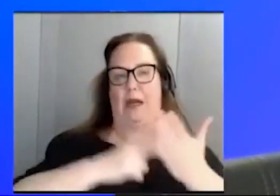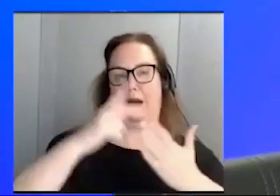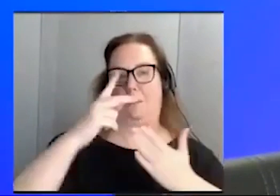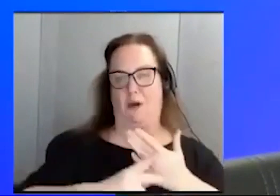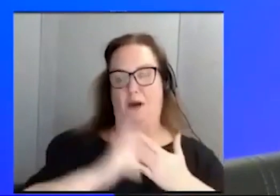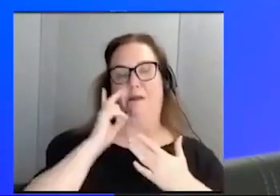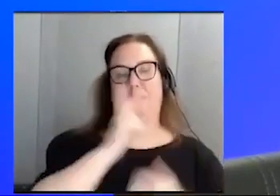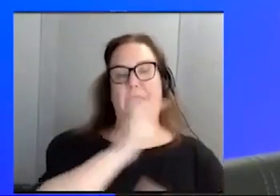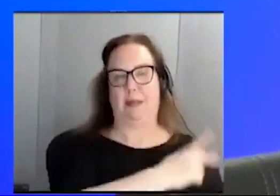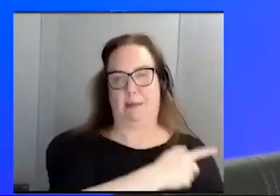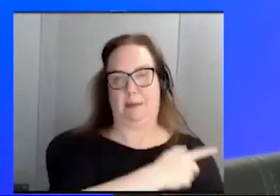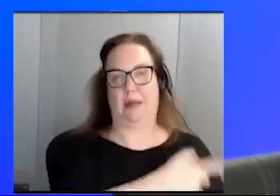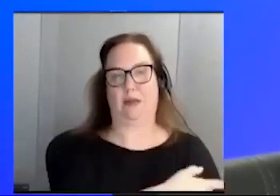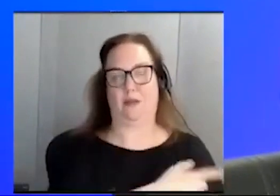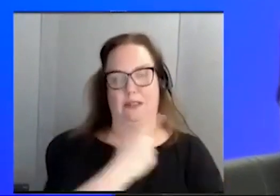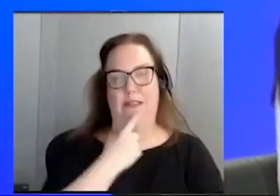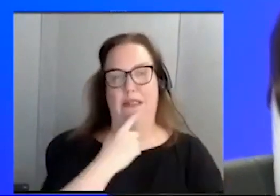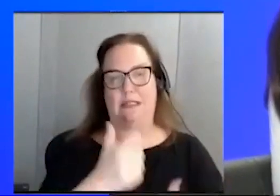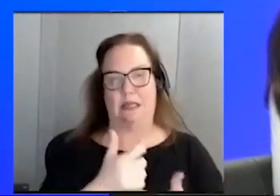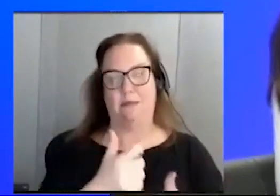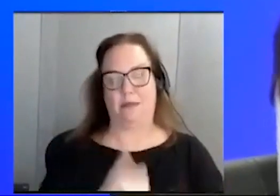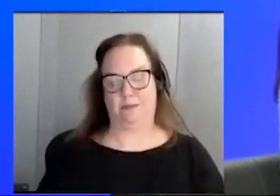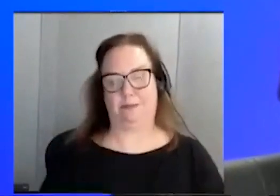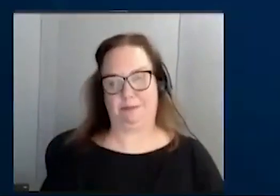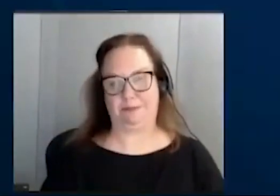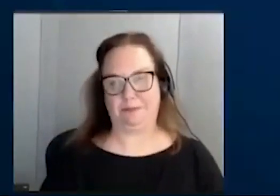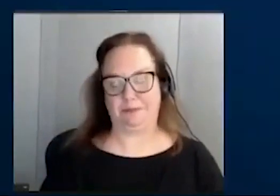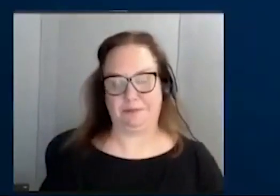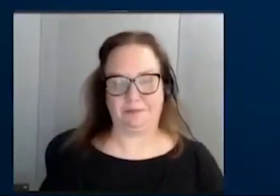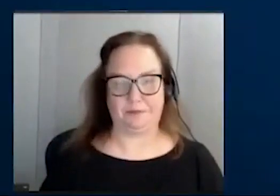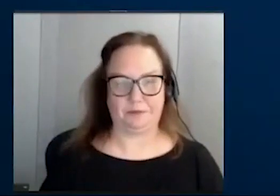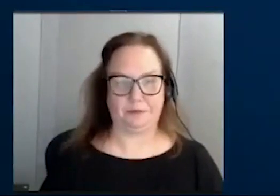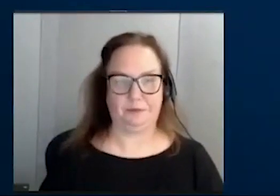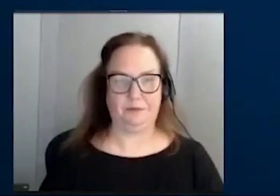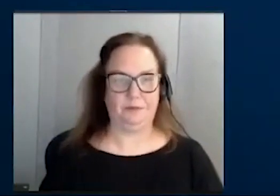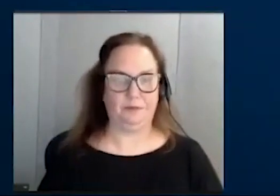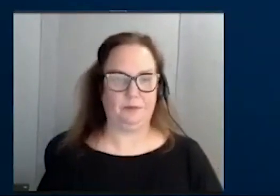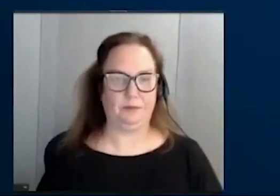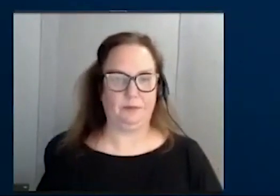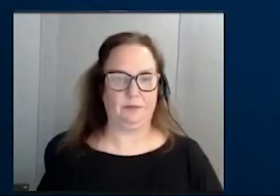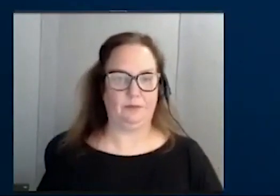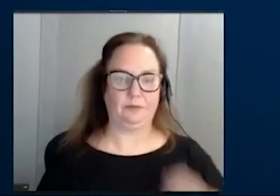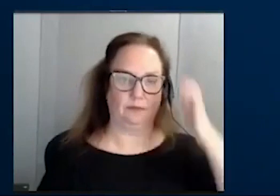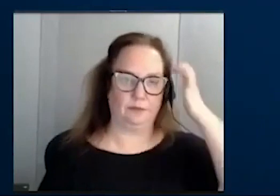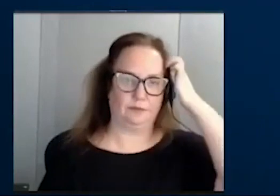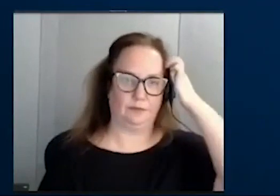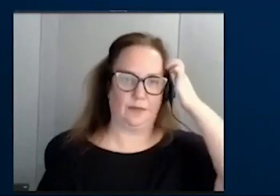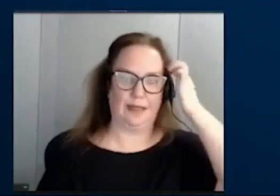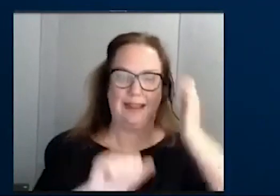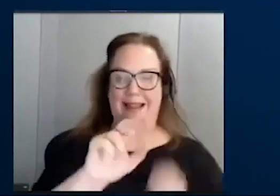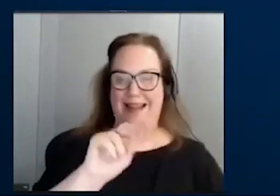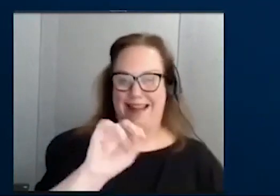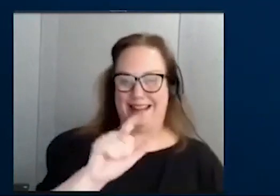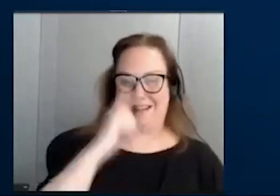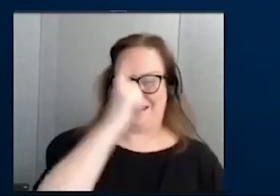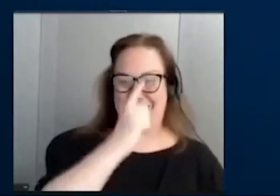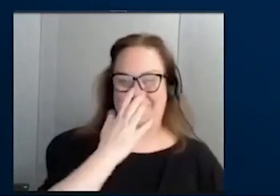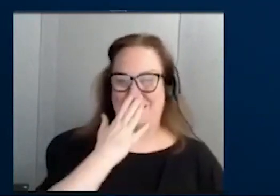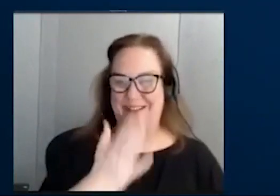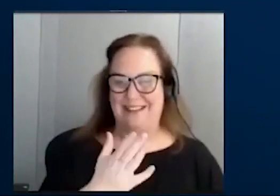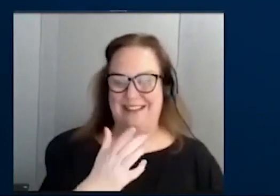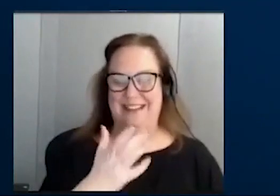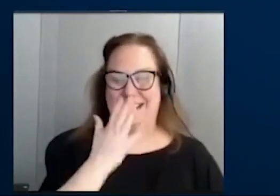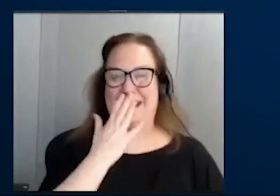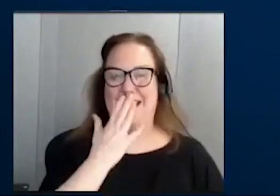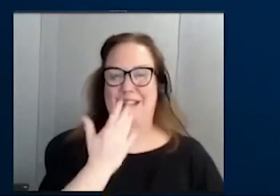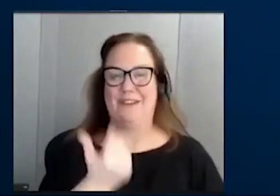patients say has really helped a lot. Okay, so Janet Anil says, Anil, you look great. And thank you again for